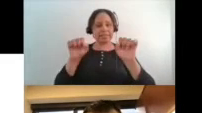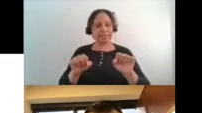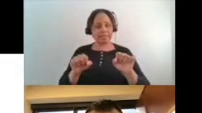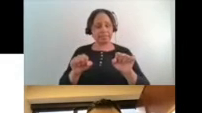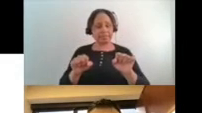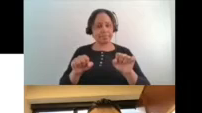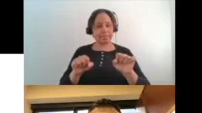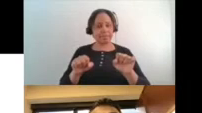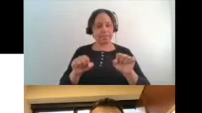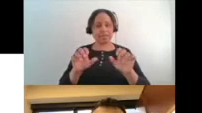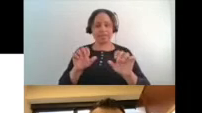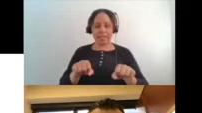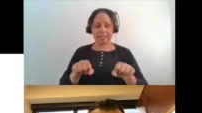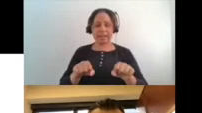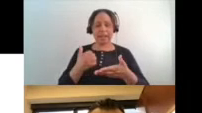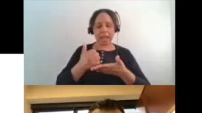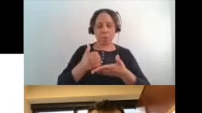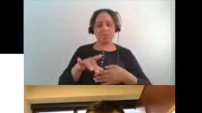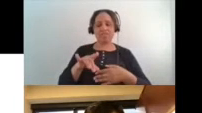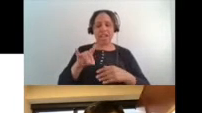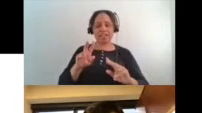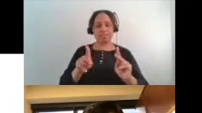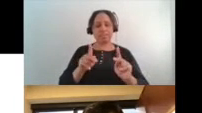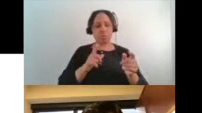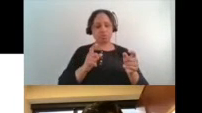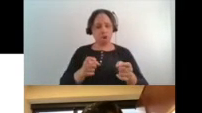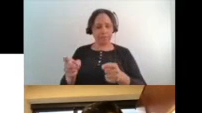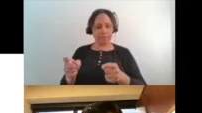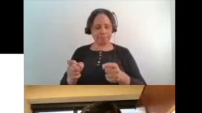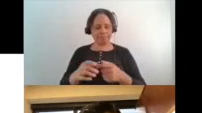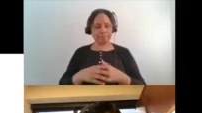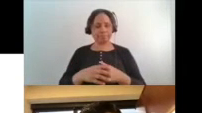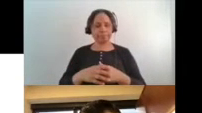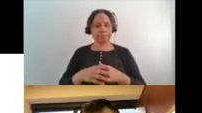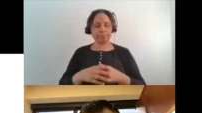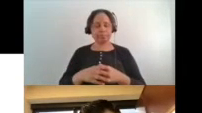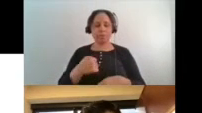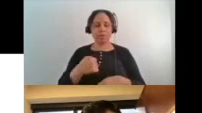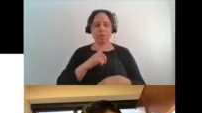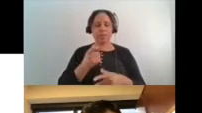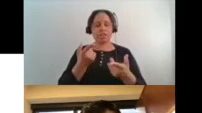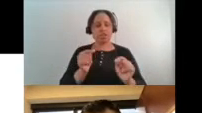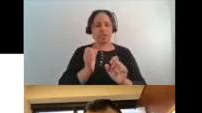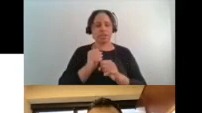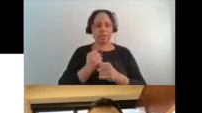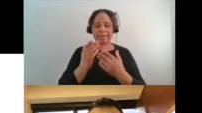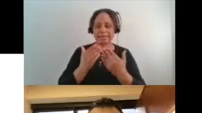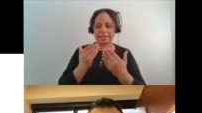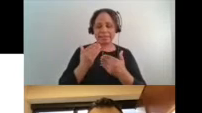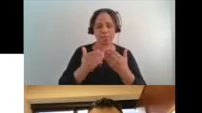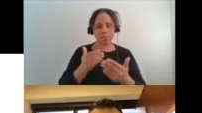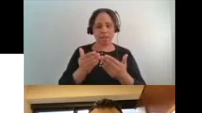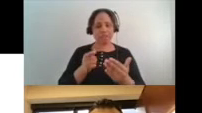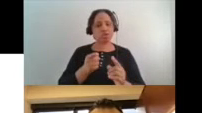donor champion for. They can help find donors. So we really are trying to make this an efficient process to get you off